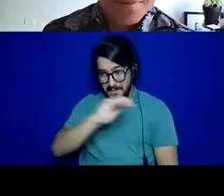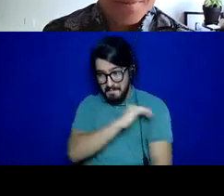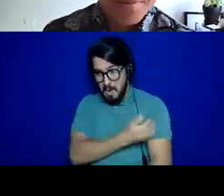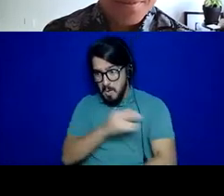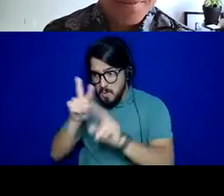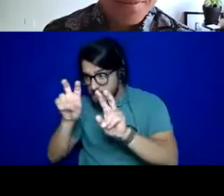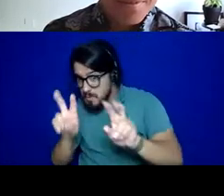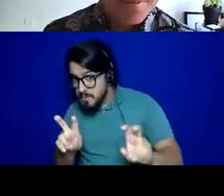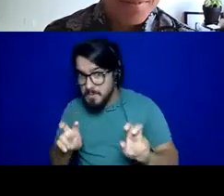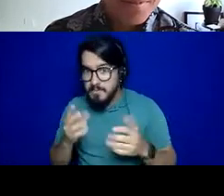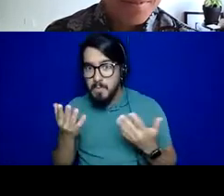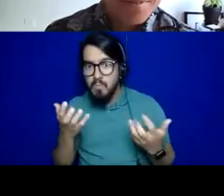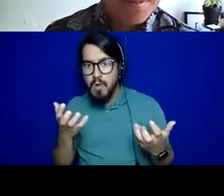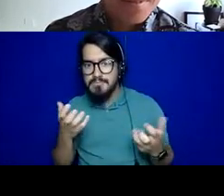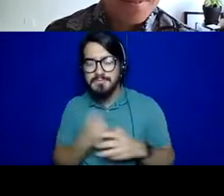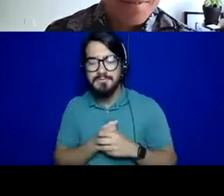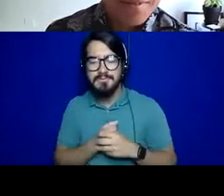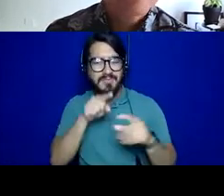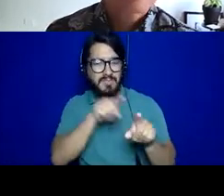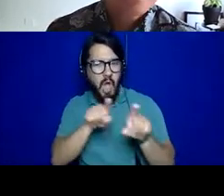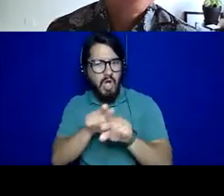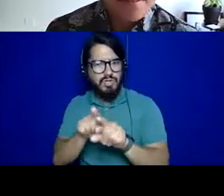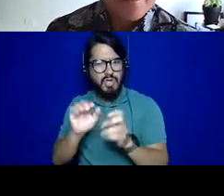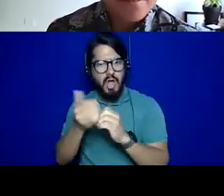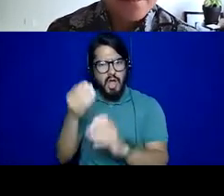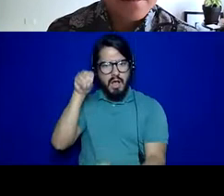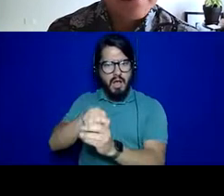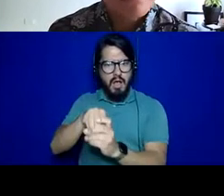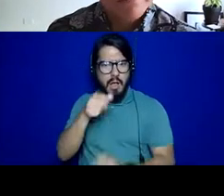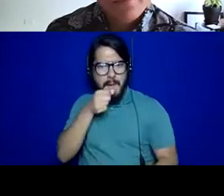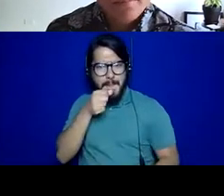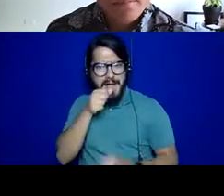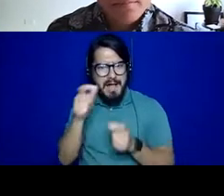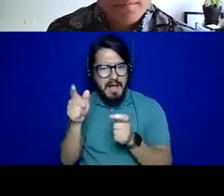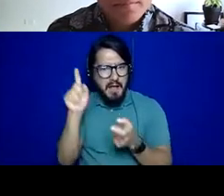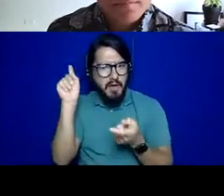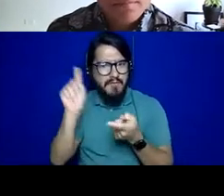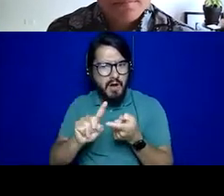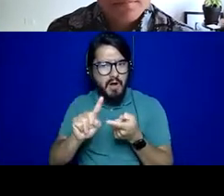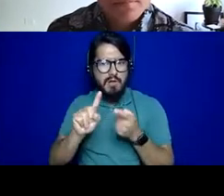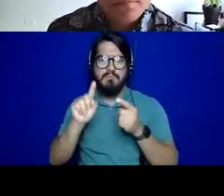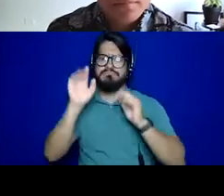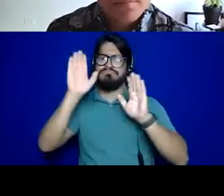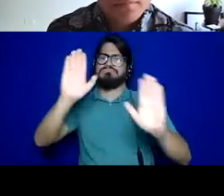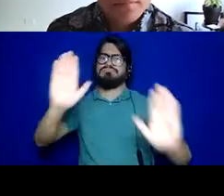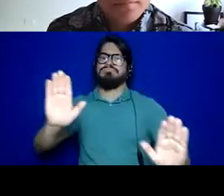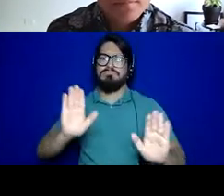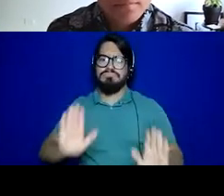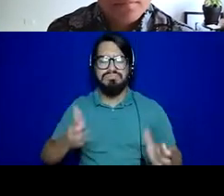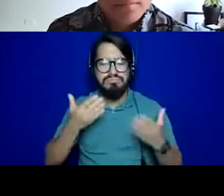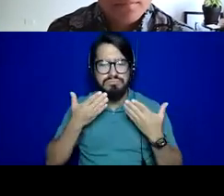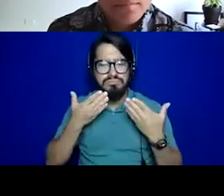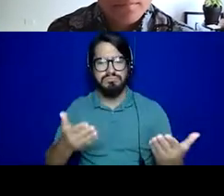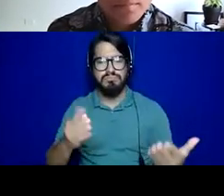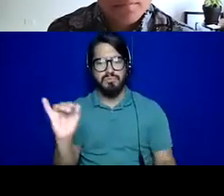also the internal mic or phone volume being turned down. That was super helpful too. Yeah, thank